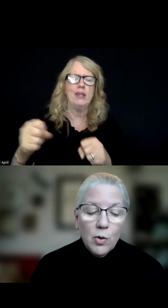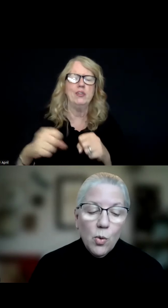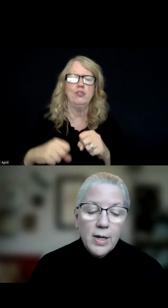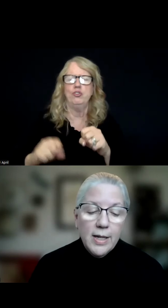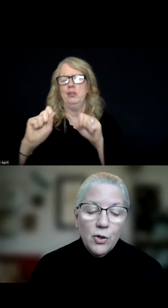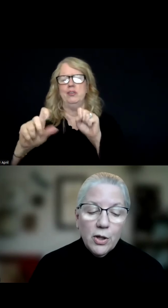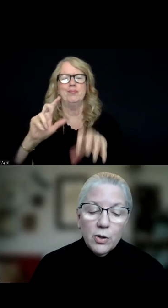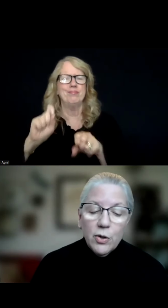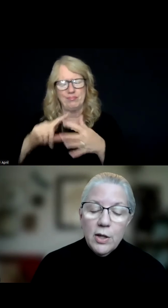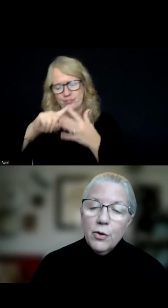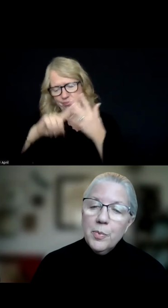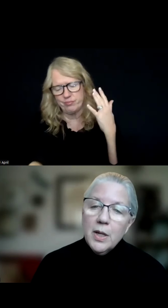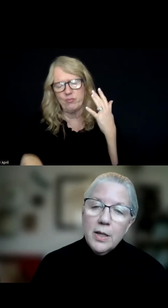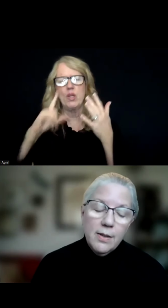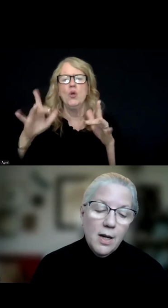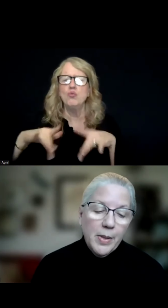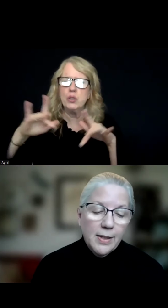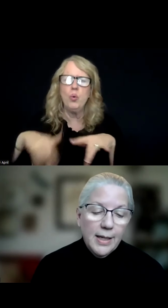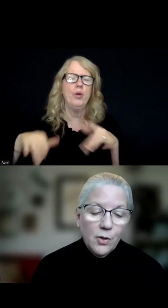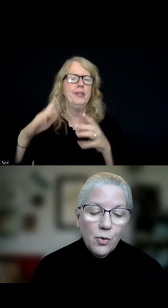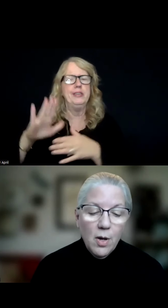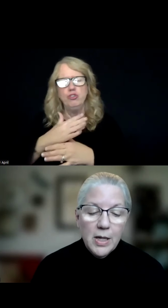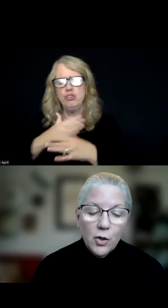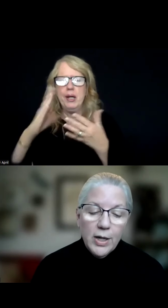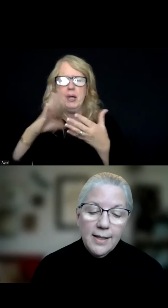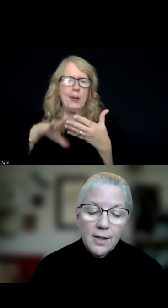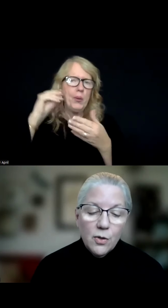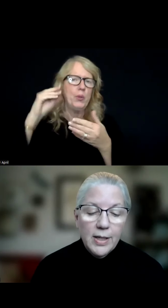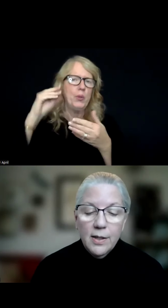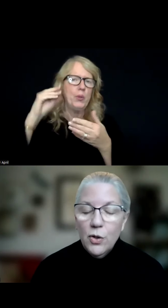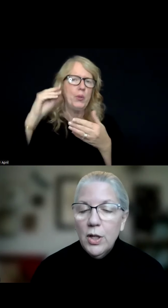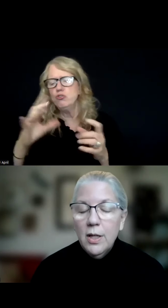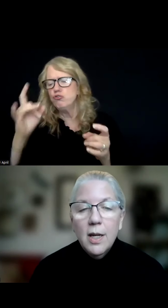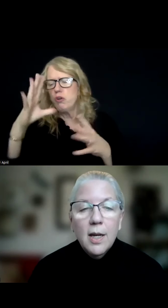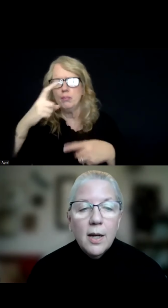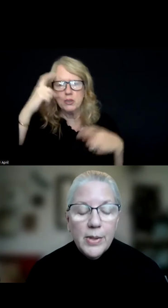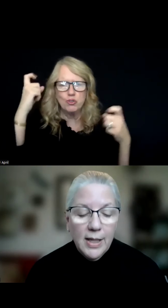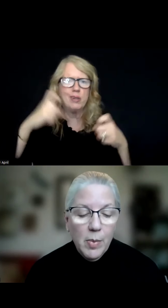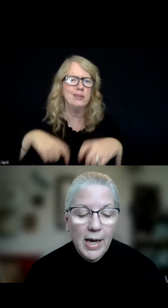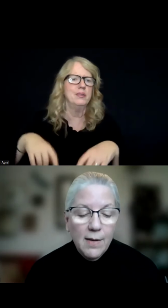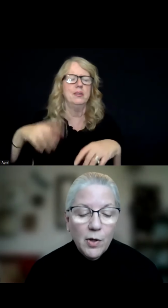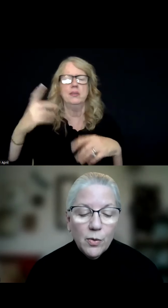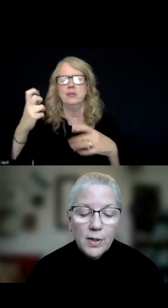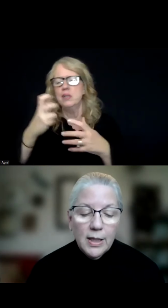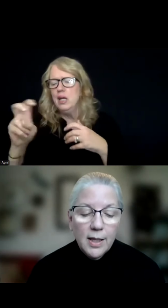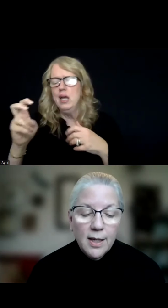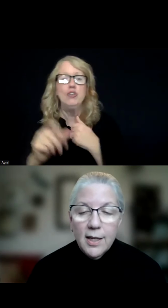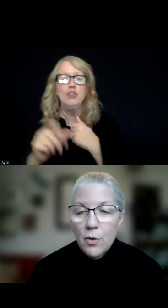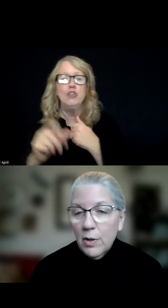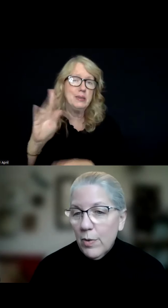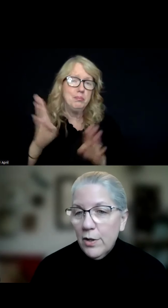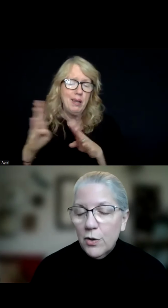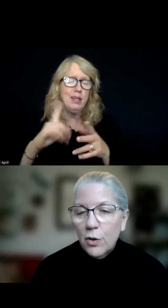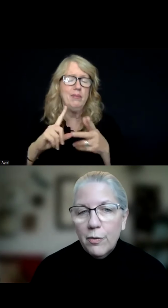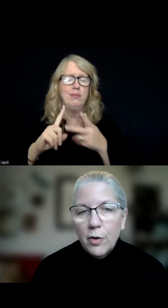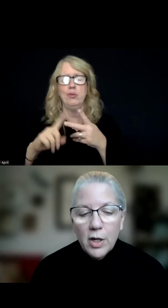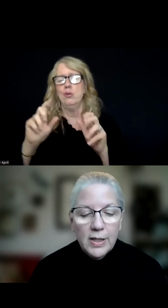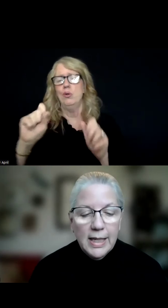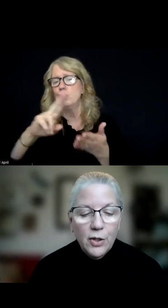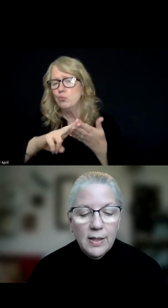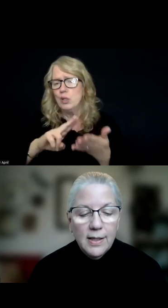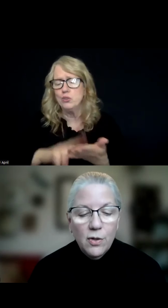find recorded shared learning groups on topics like trauma, crisis, transition, risky behaviors. You can register